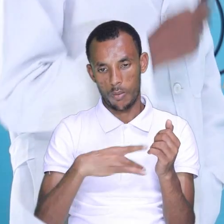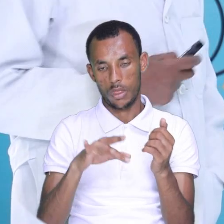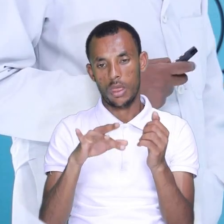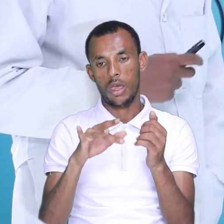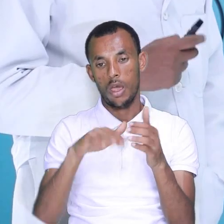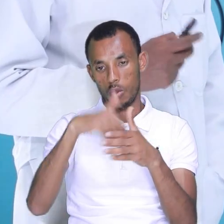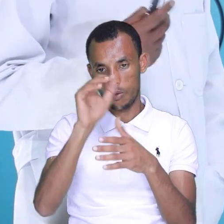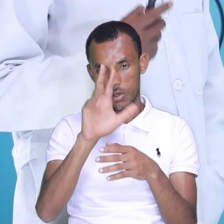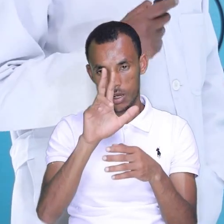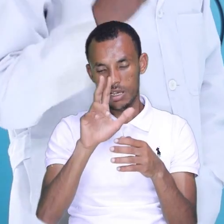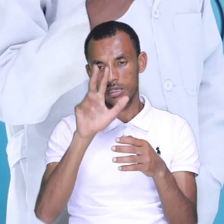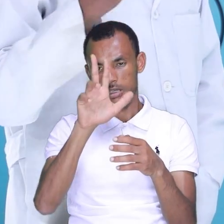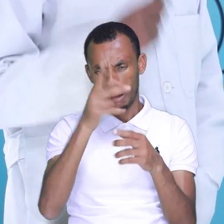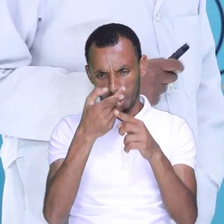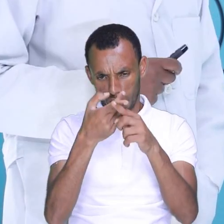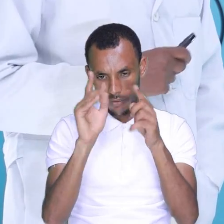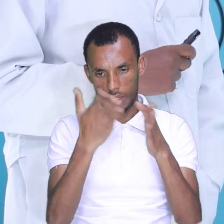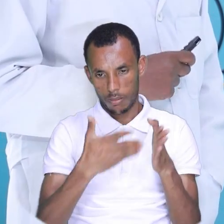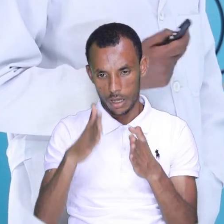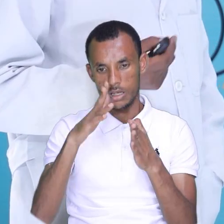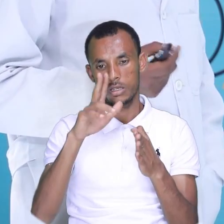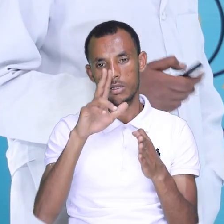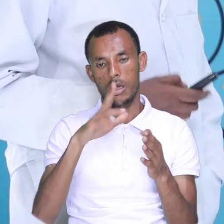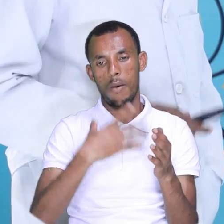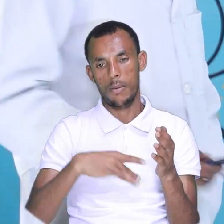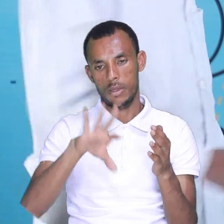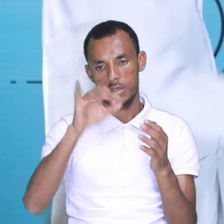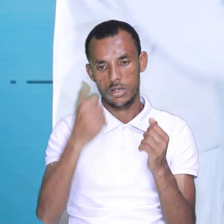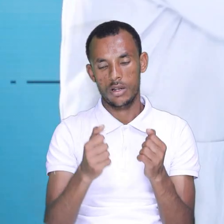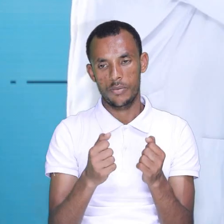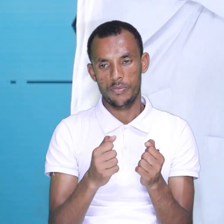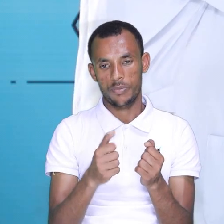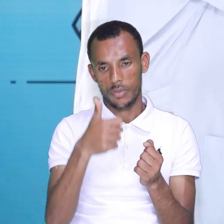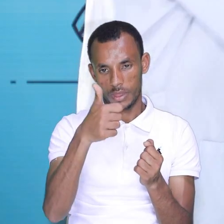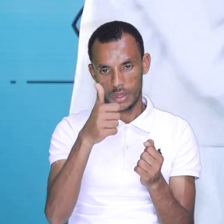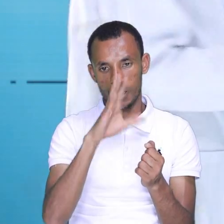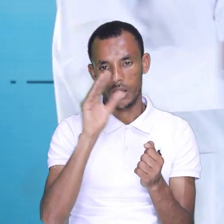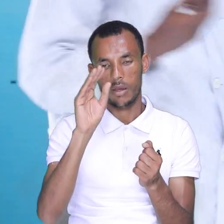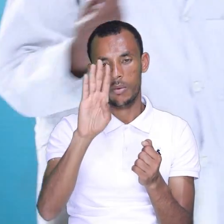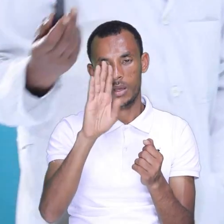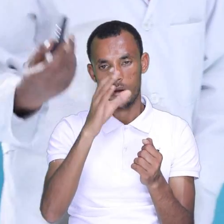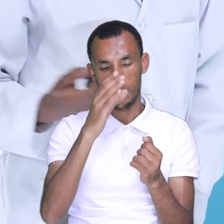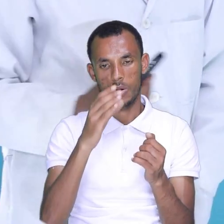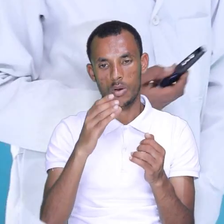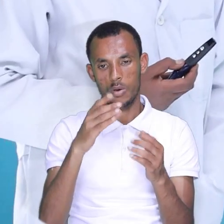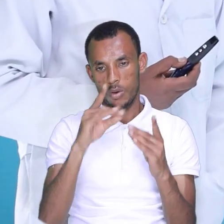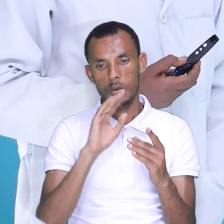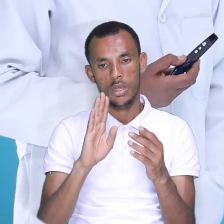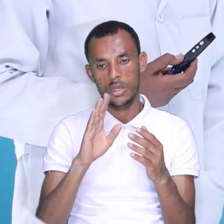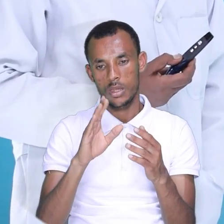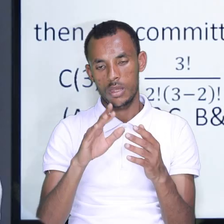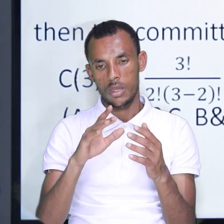3 in 3 different ways. What is that? A and B could be the member of the